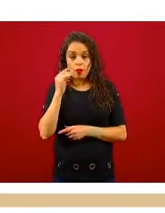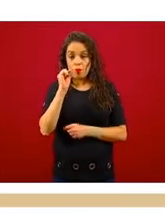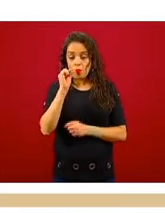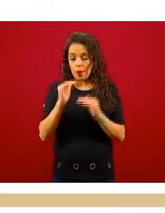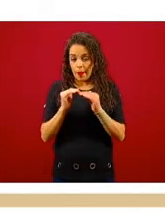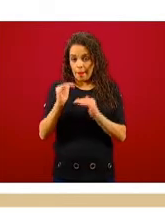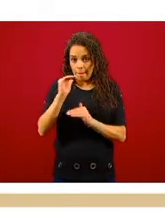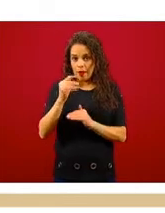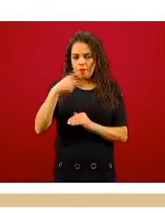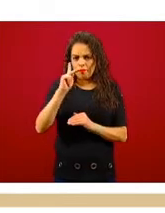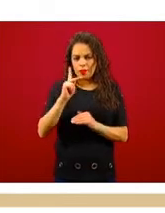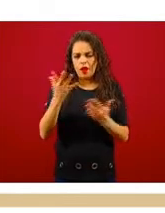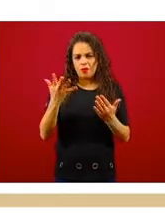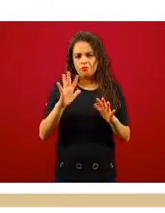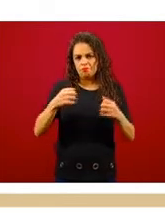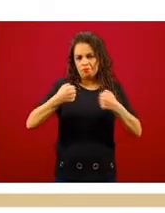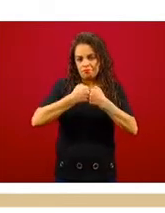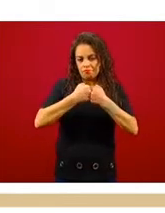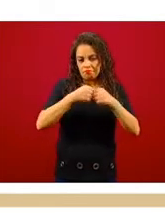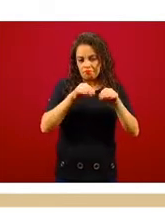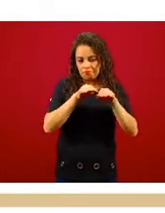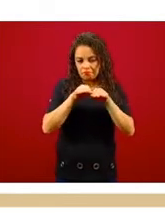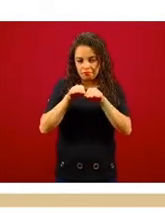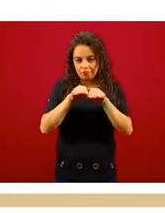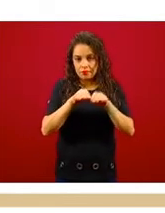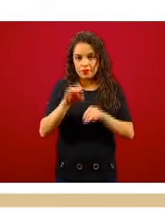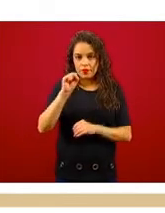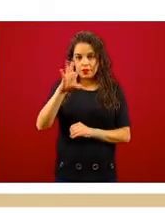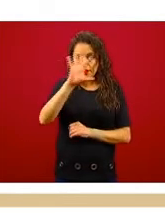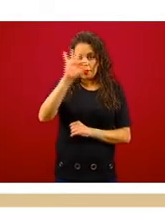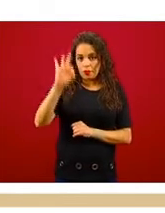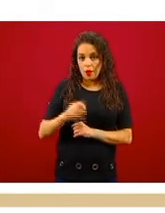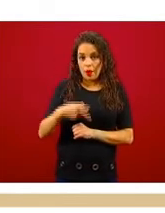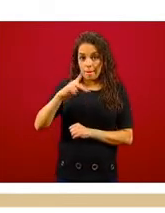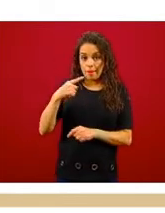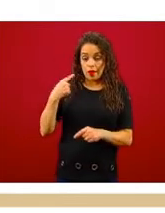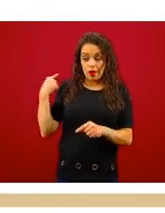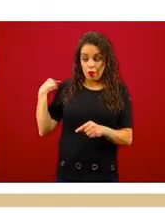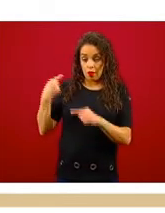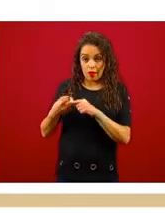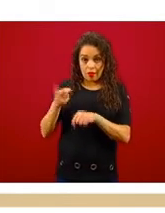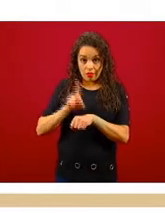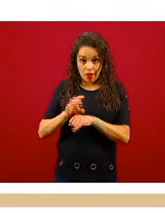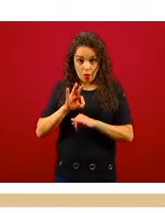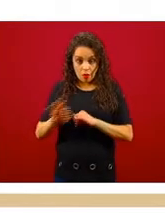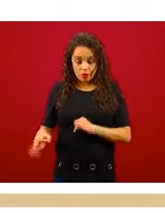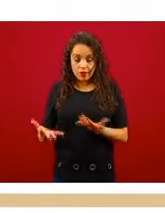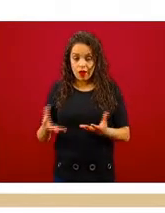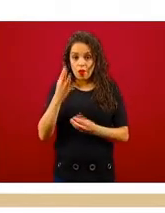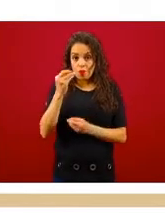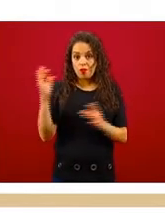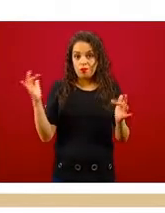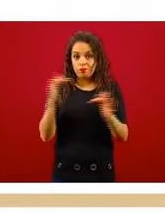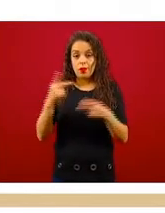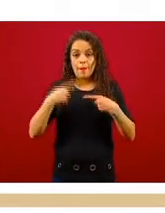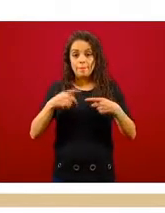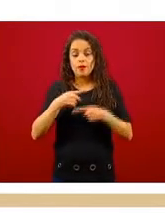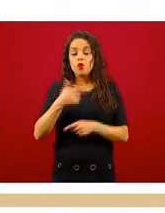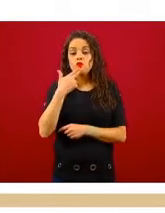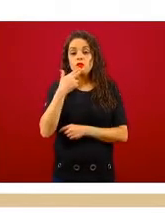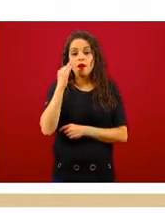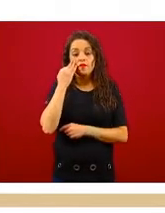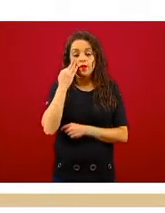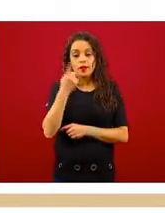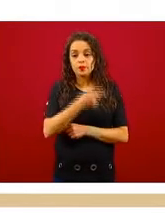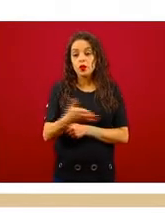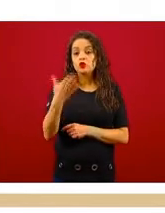among Facebook users in muy mobility. pegado al 65%, pero en últimos días con mucho They've been very movimiento close los to usuarios de Facebook. 65%, En but Sonora, a lot more movement